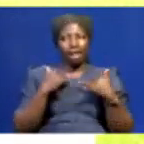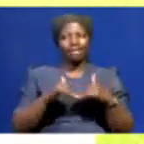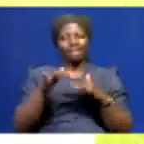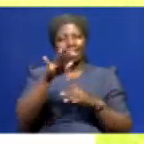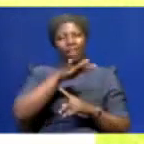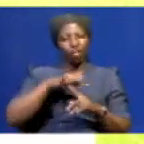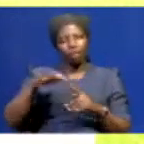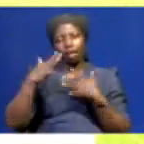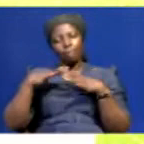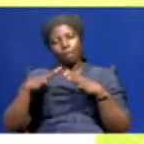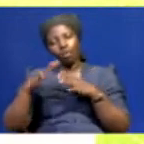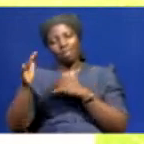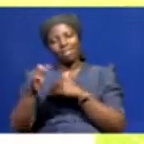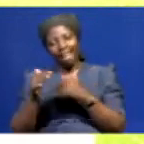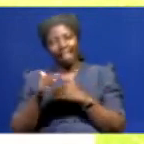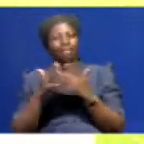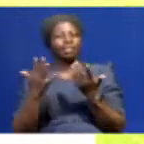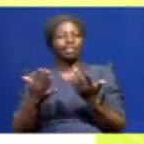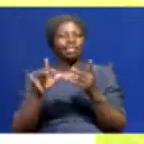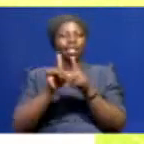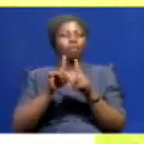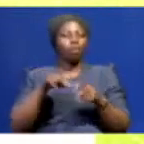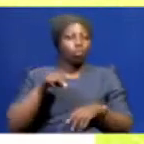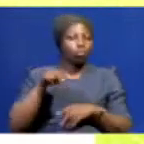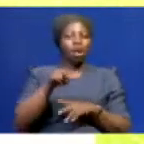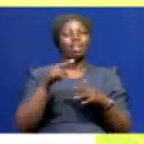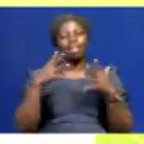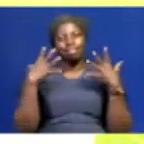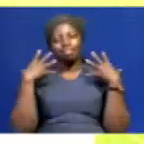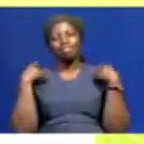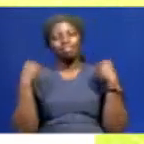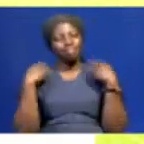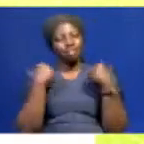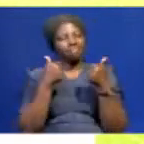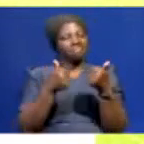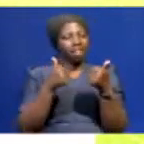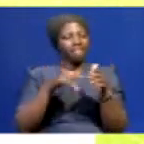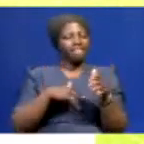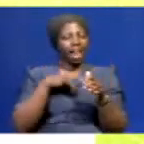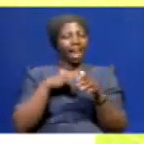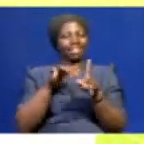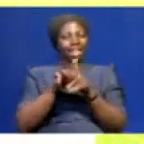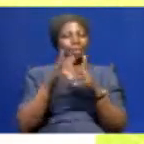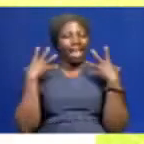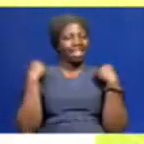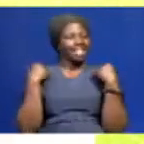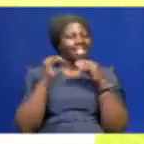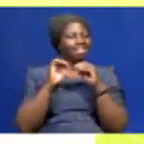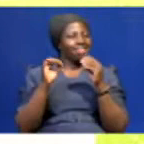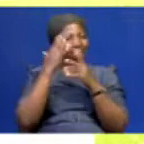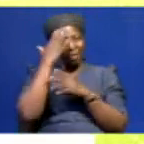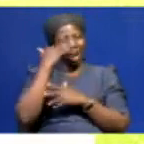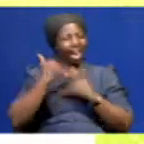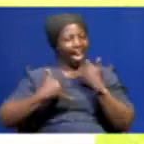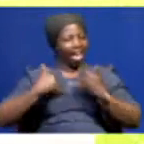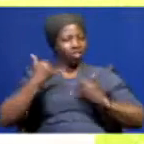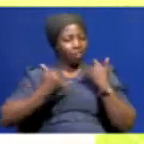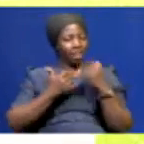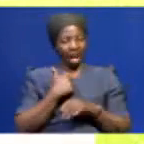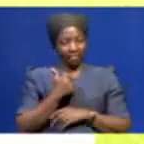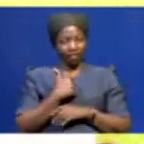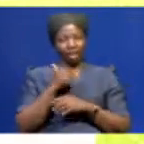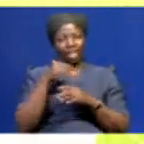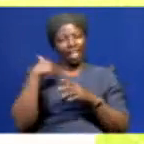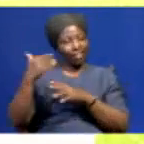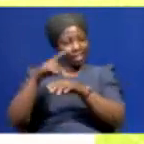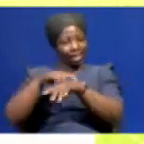walking and the exercise. It's a good way to exercise, but it doesn't feel like exercise because of how fun it is. And every time when